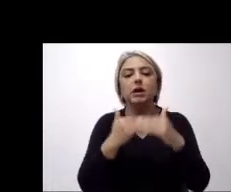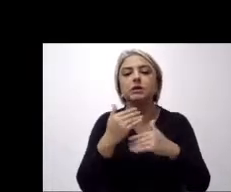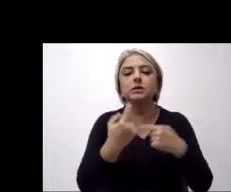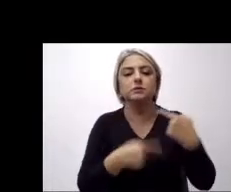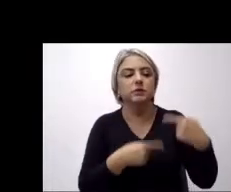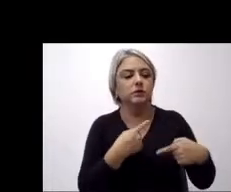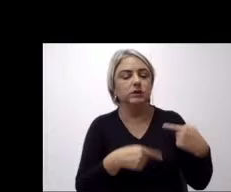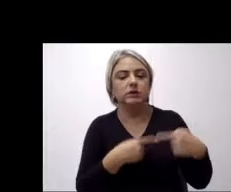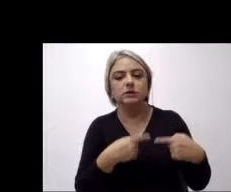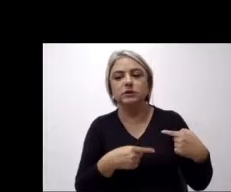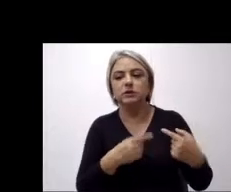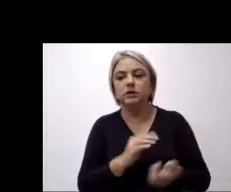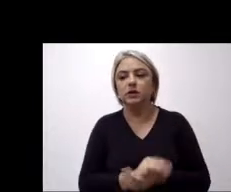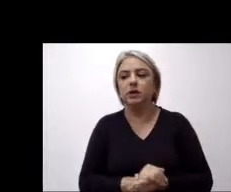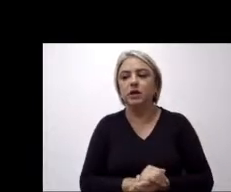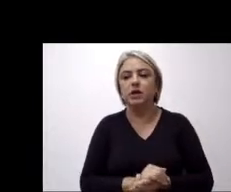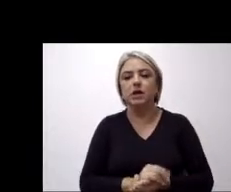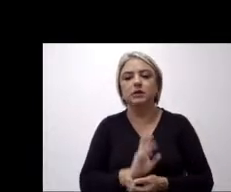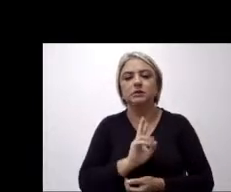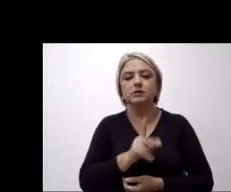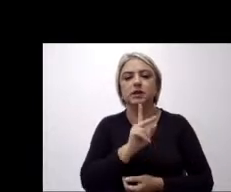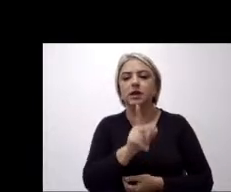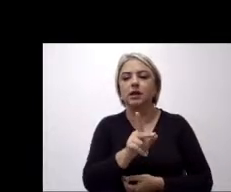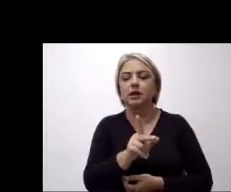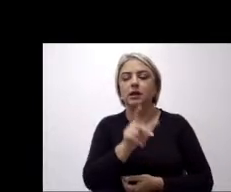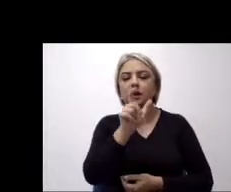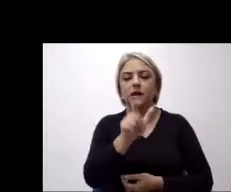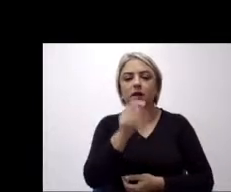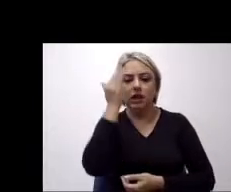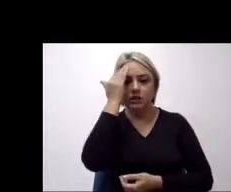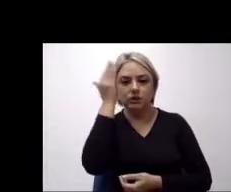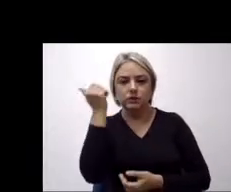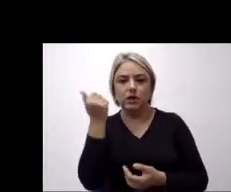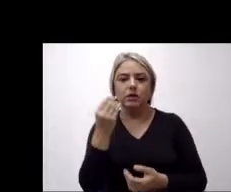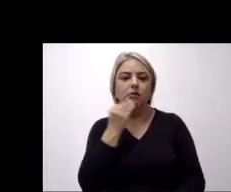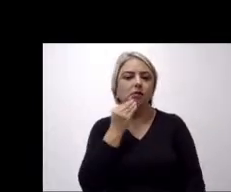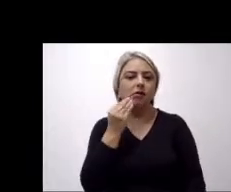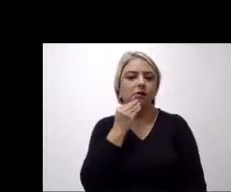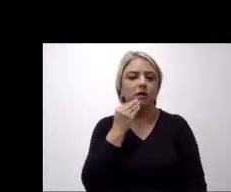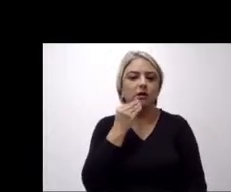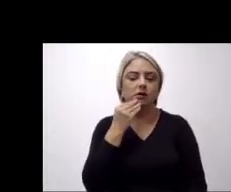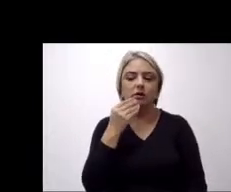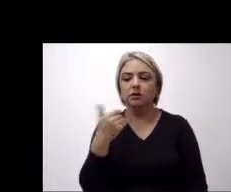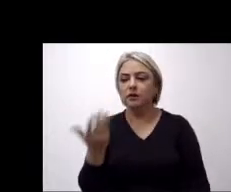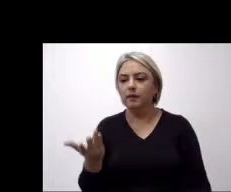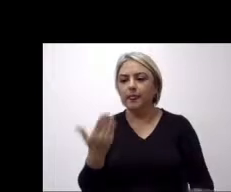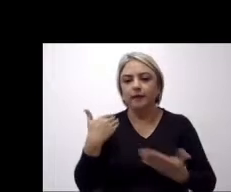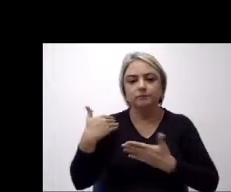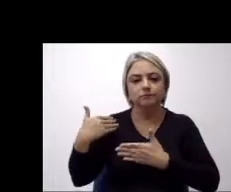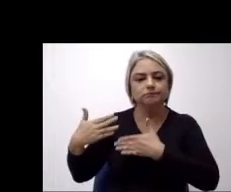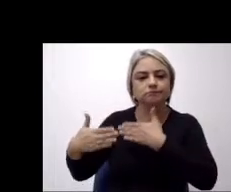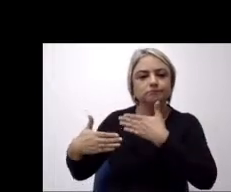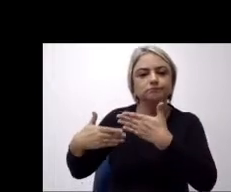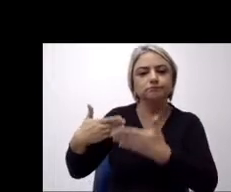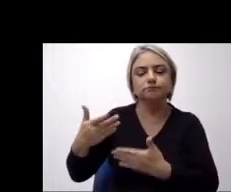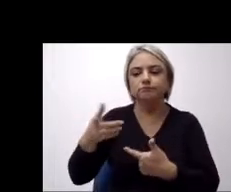exactly the condition of success and failure of the trajectory of the problem and of the